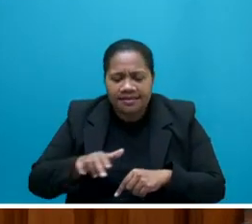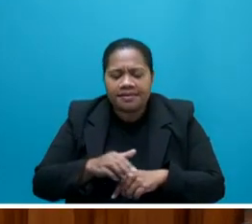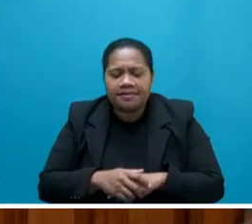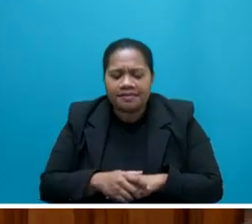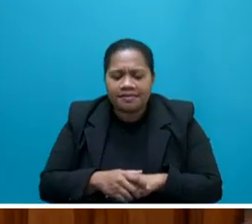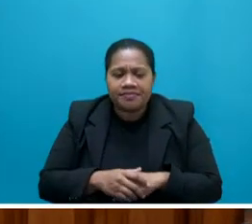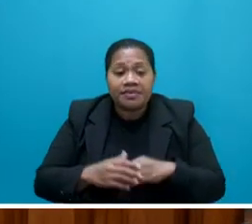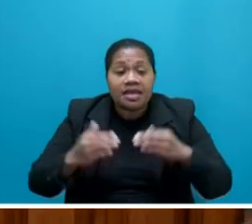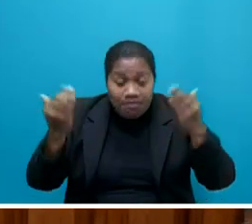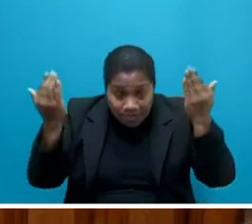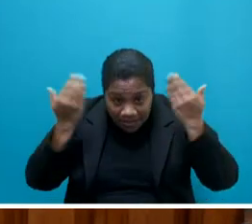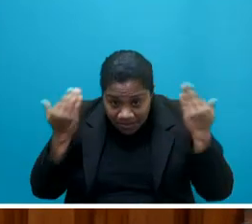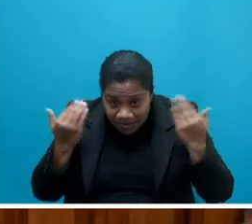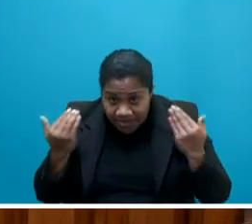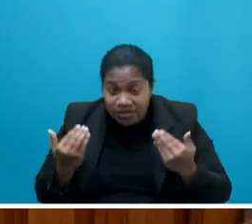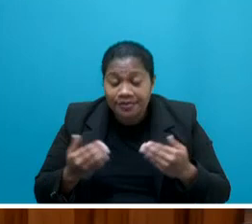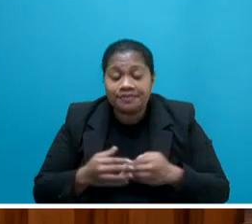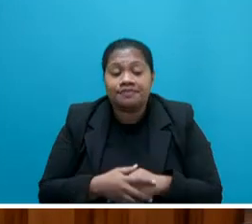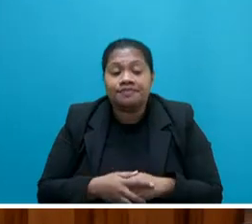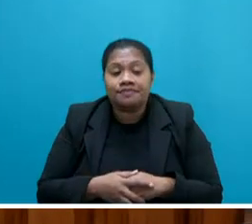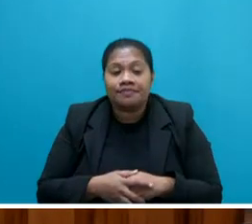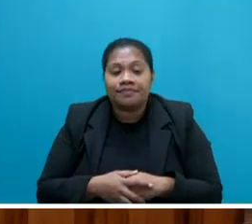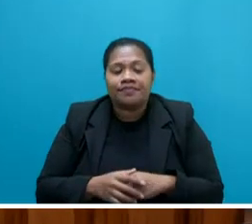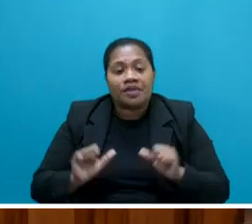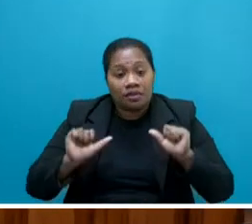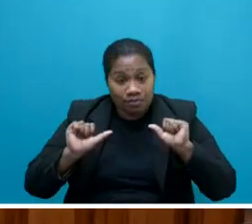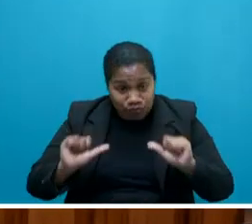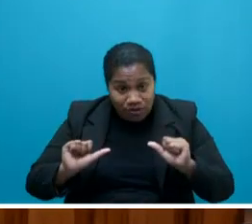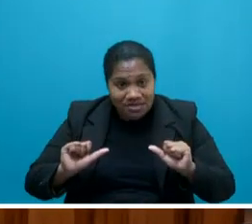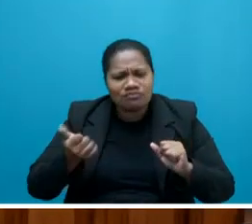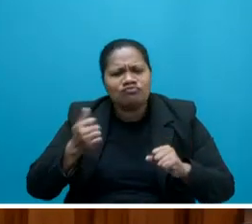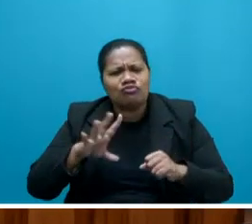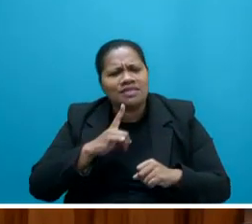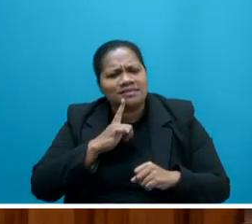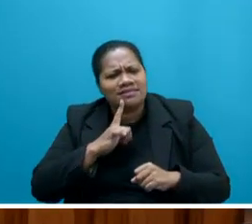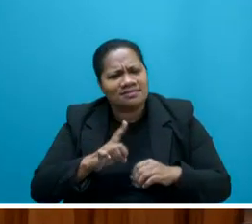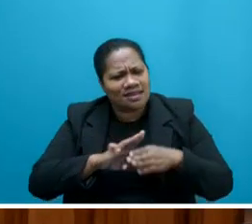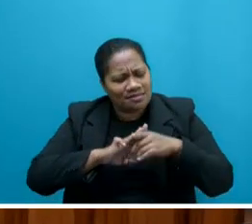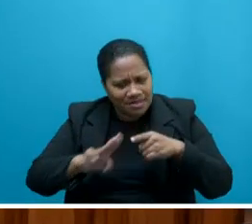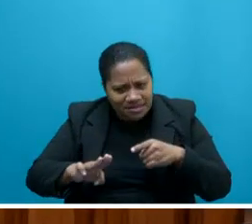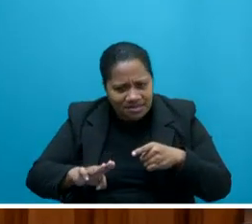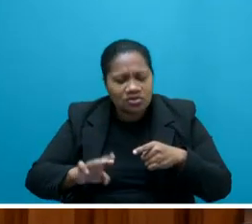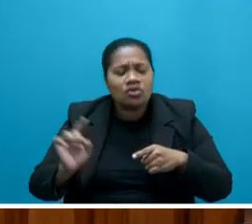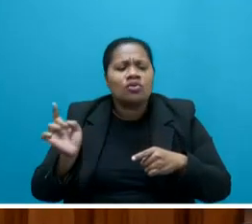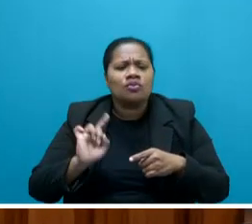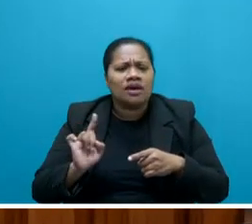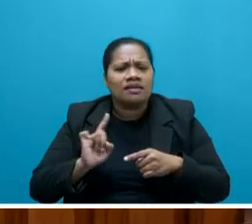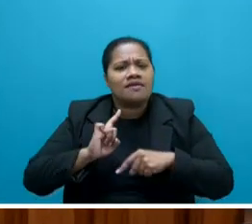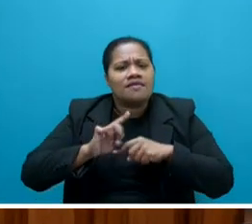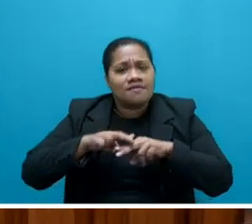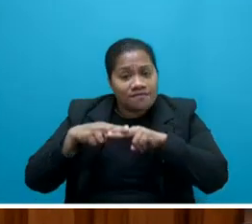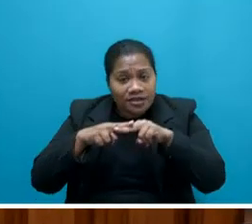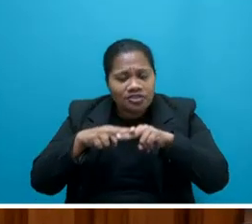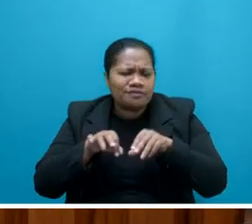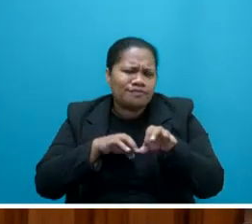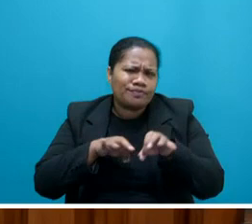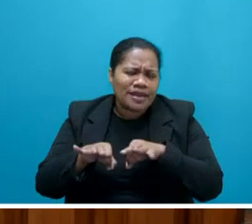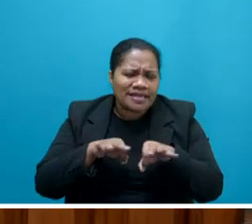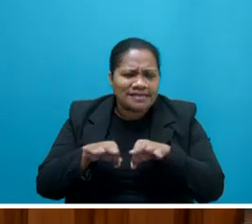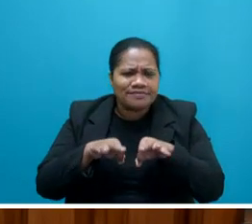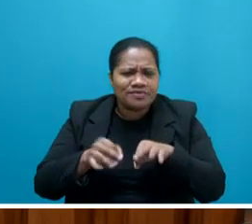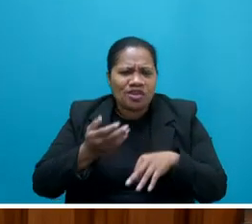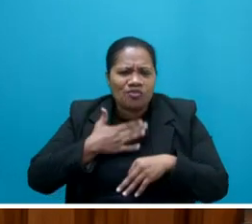Mr. Speaker, sir, His Excellency the President made the mention about Fiji planning to commemorate its